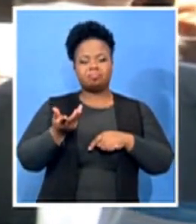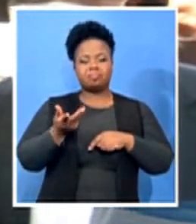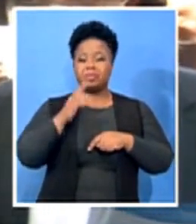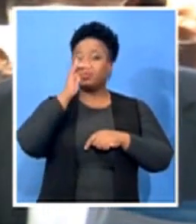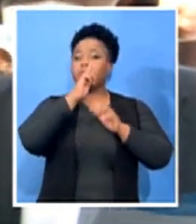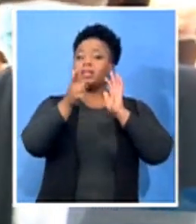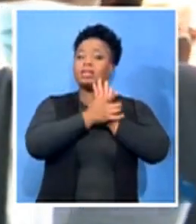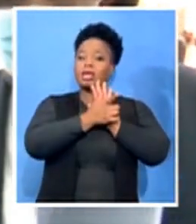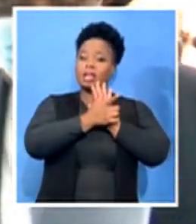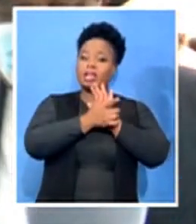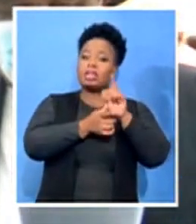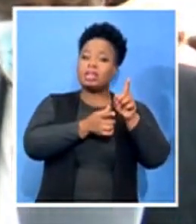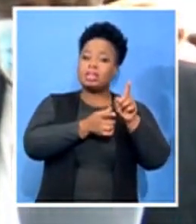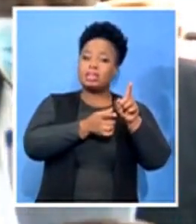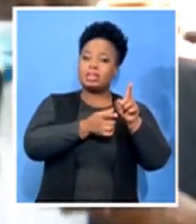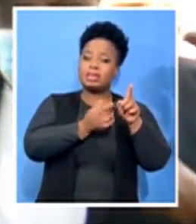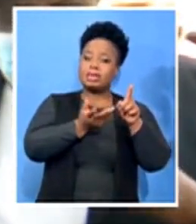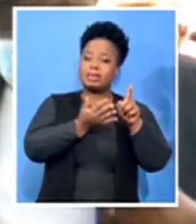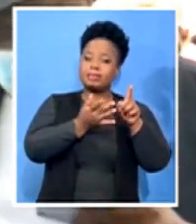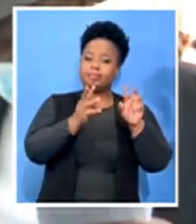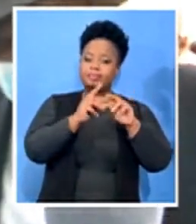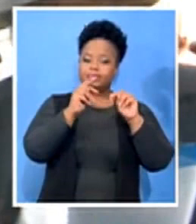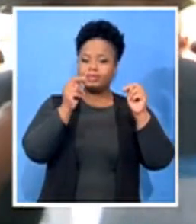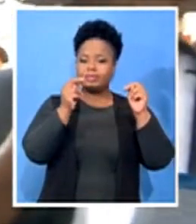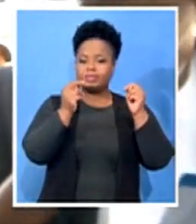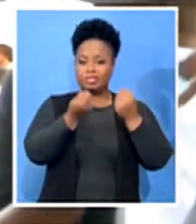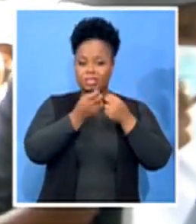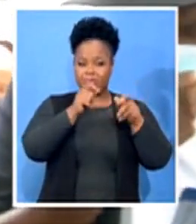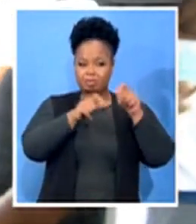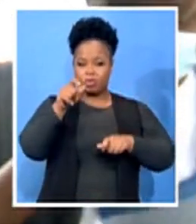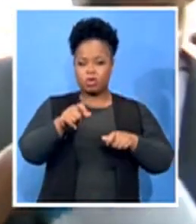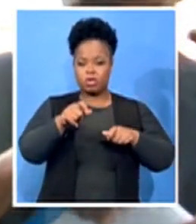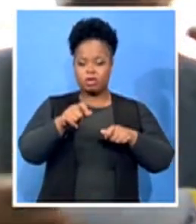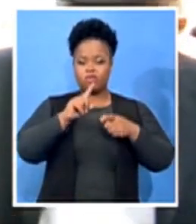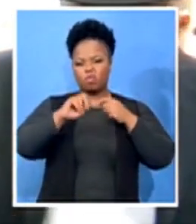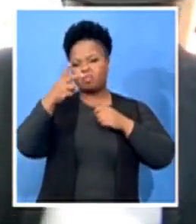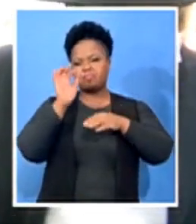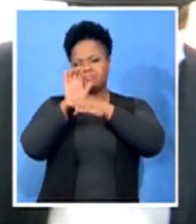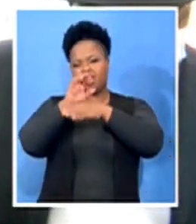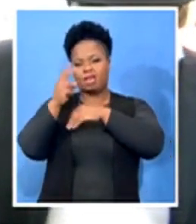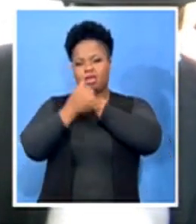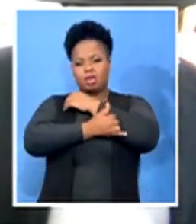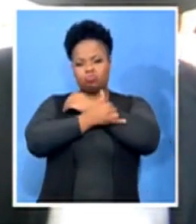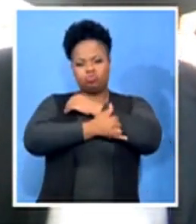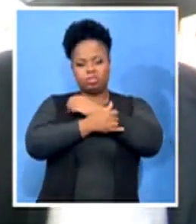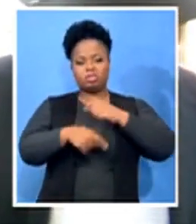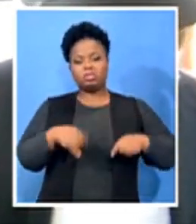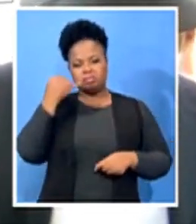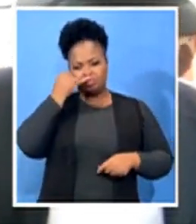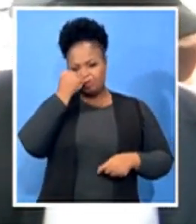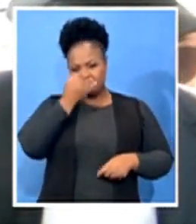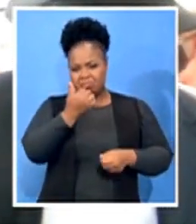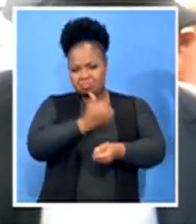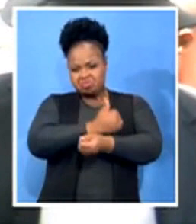illegal nationals that have been found, but police here, they found some drugs. As they do, they are stop and search,